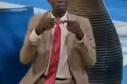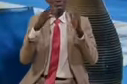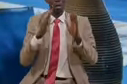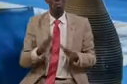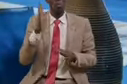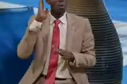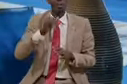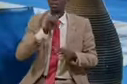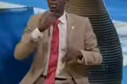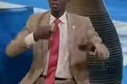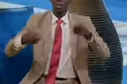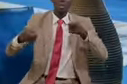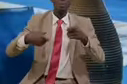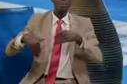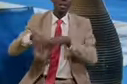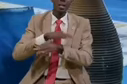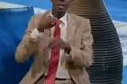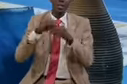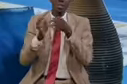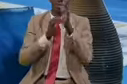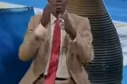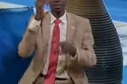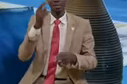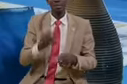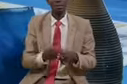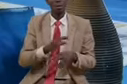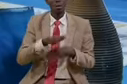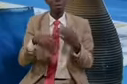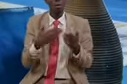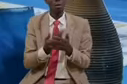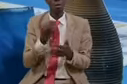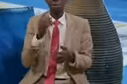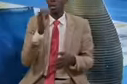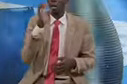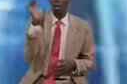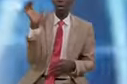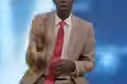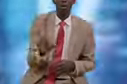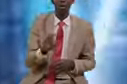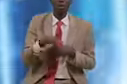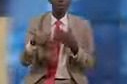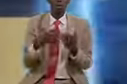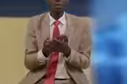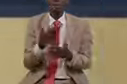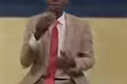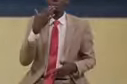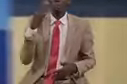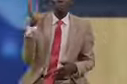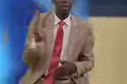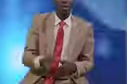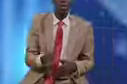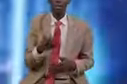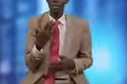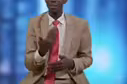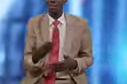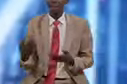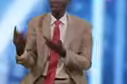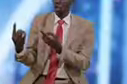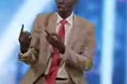reign over you. All those curses, all those evil things coming to you